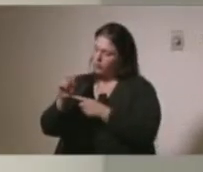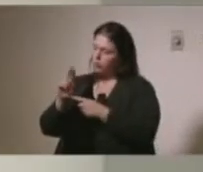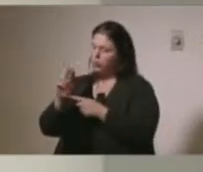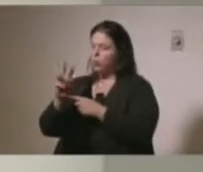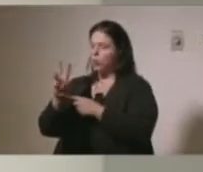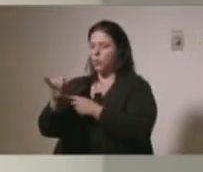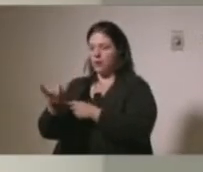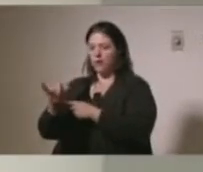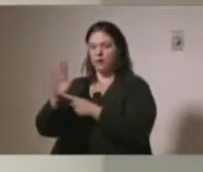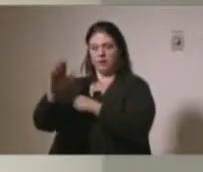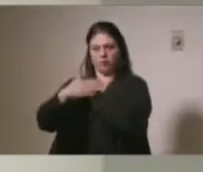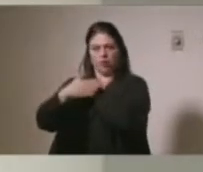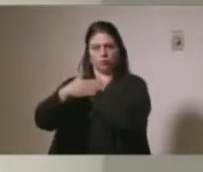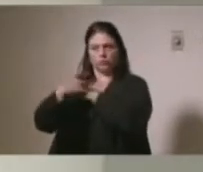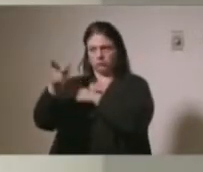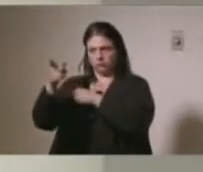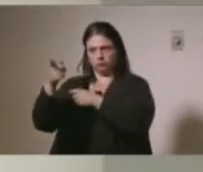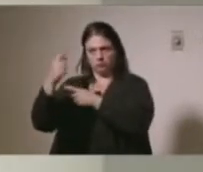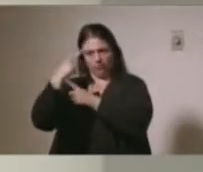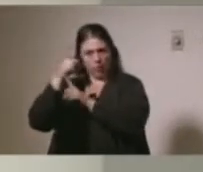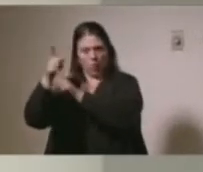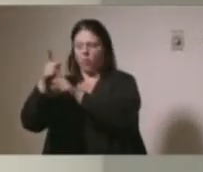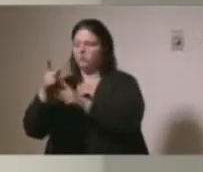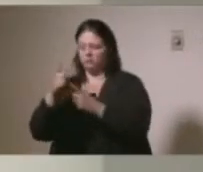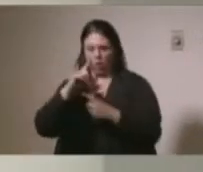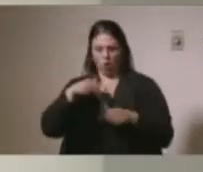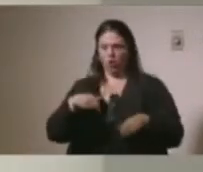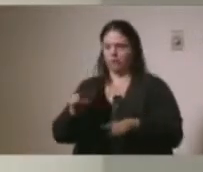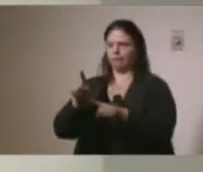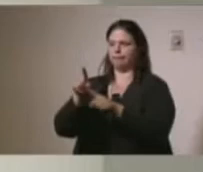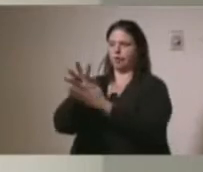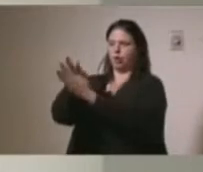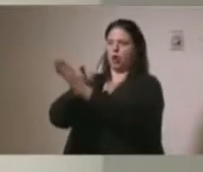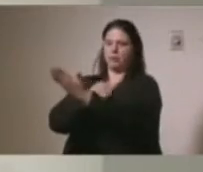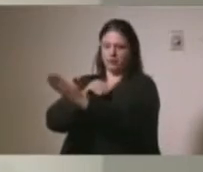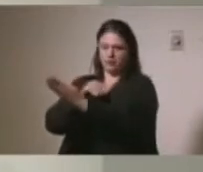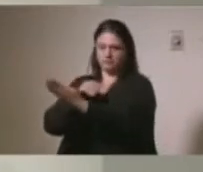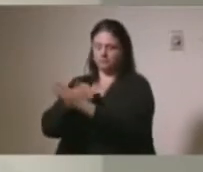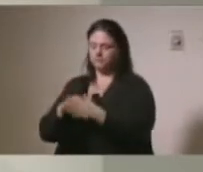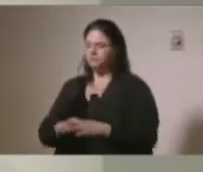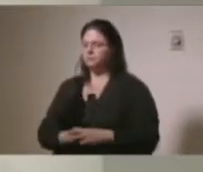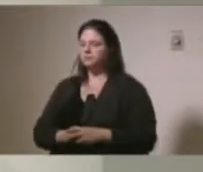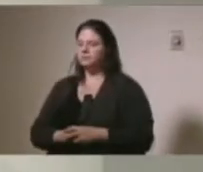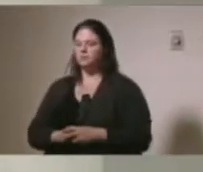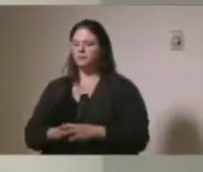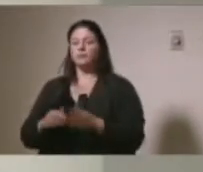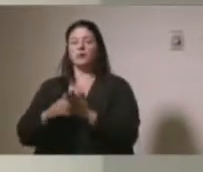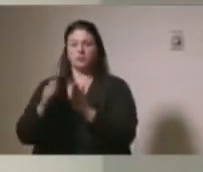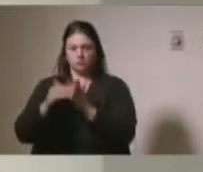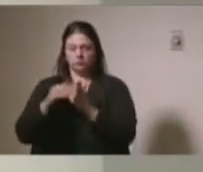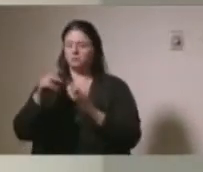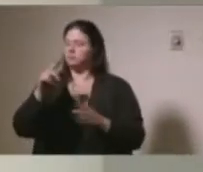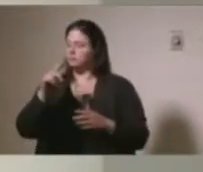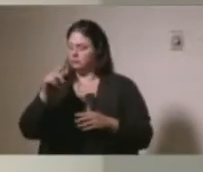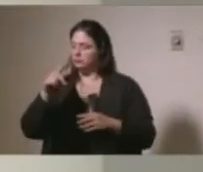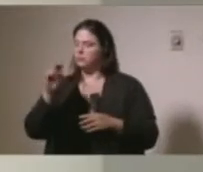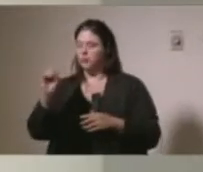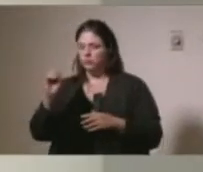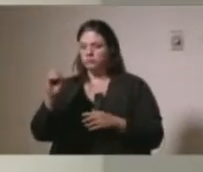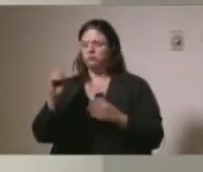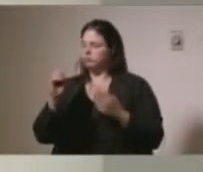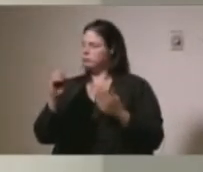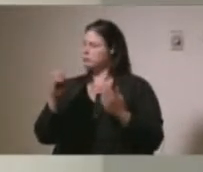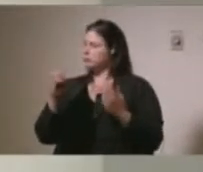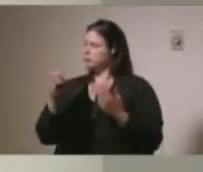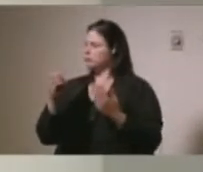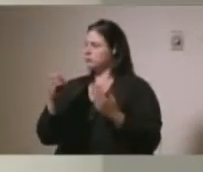going. So, Post is confident about making a viable business out of the new products and the